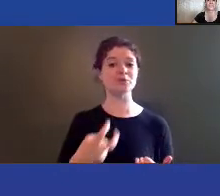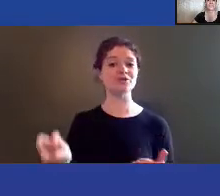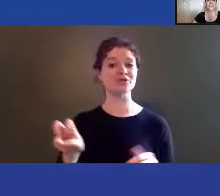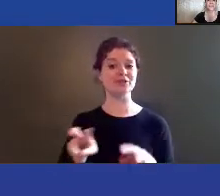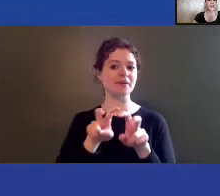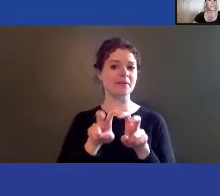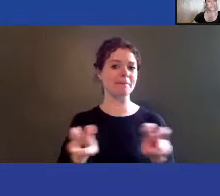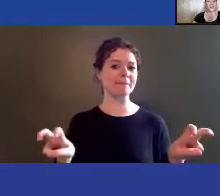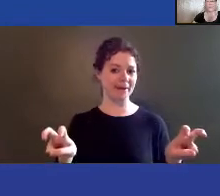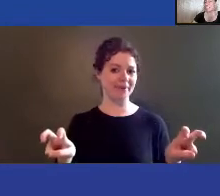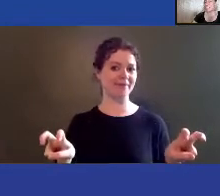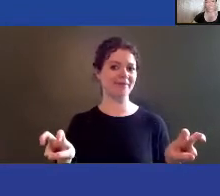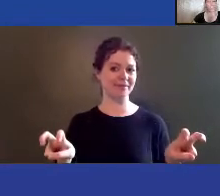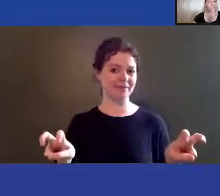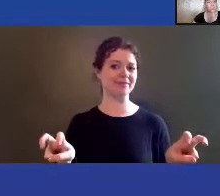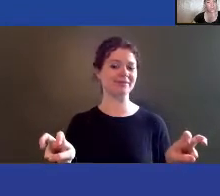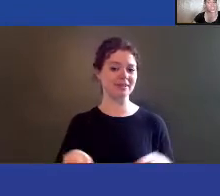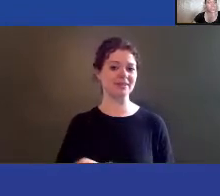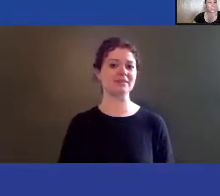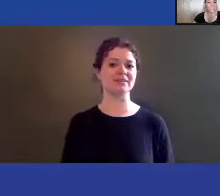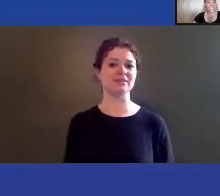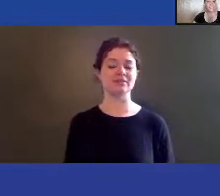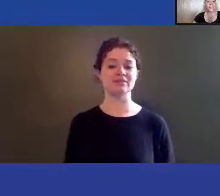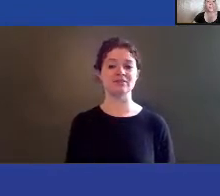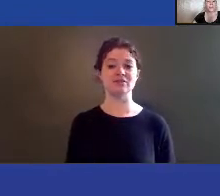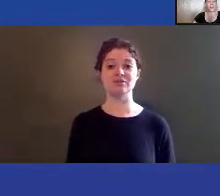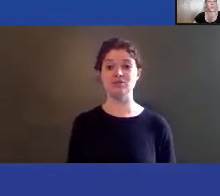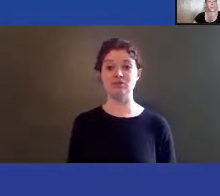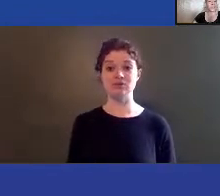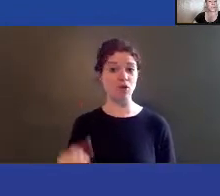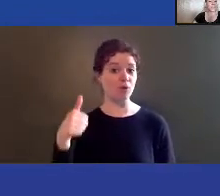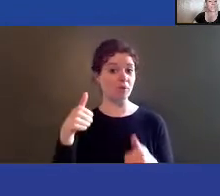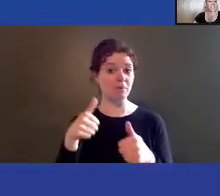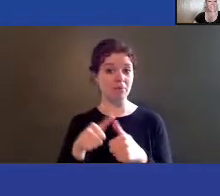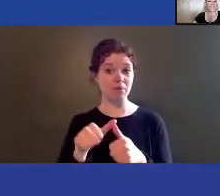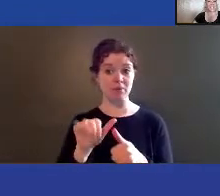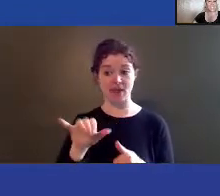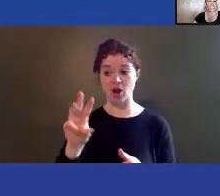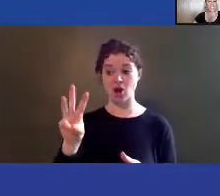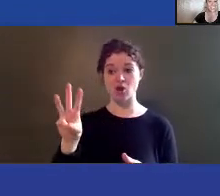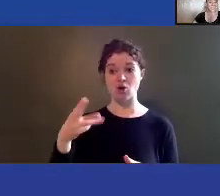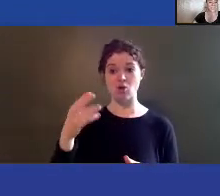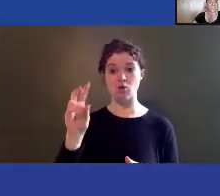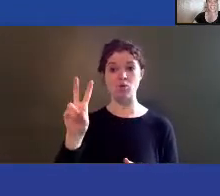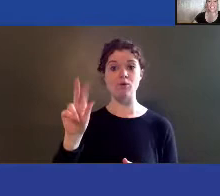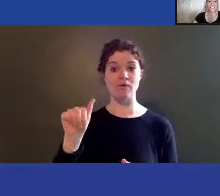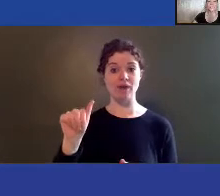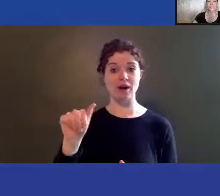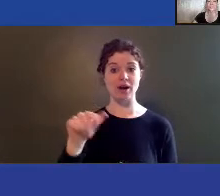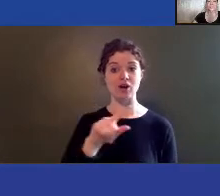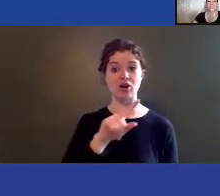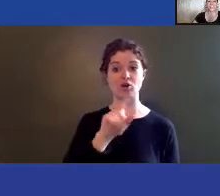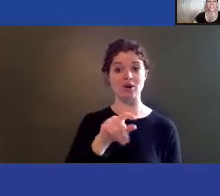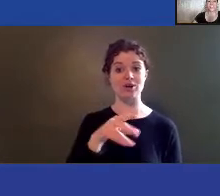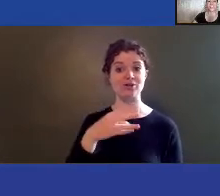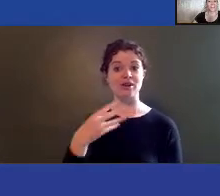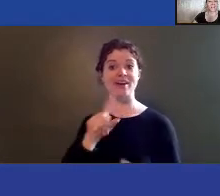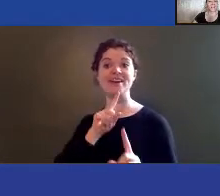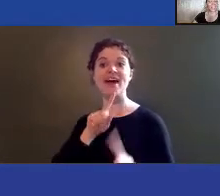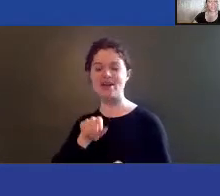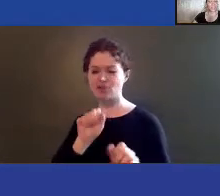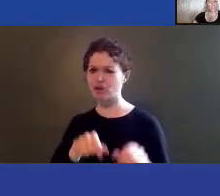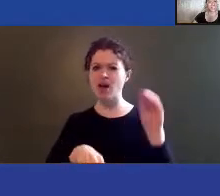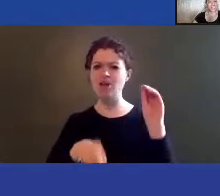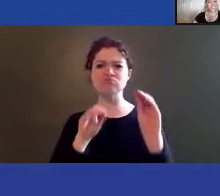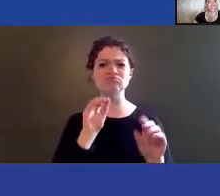session. A reminder that you can drop your questions into the Whova Q&A and stay active in the chat.